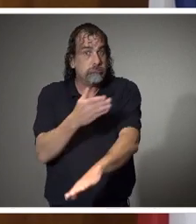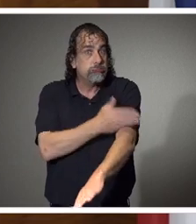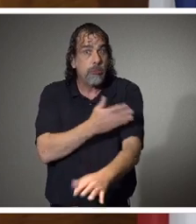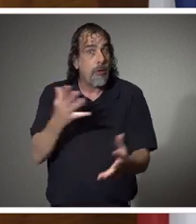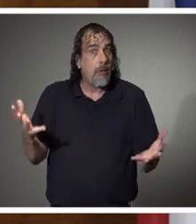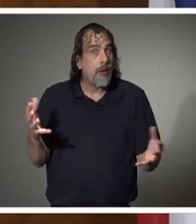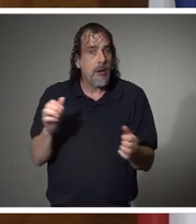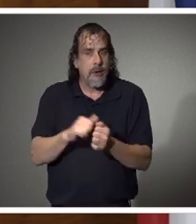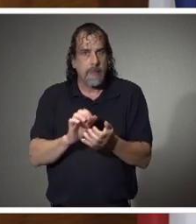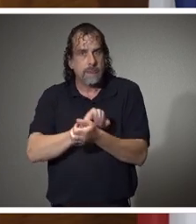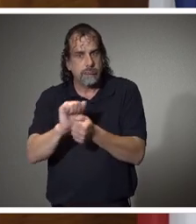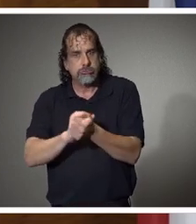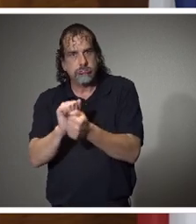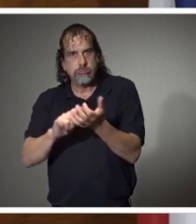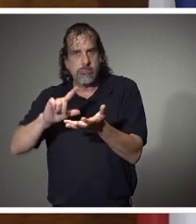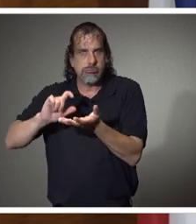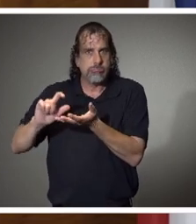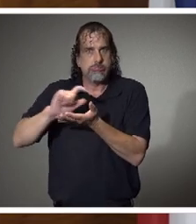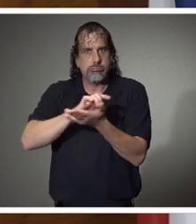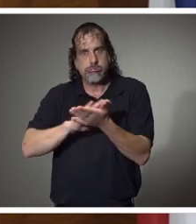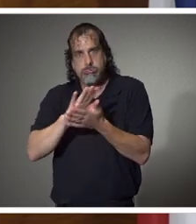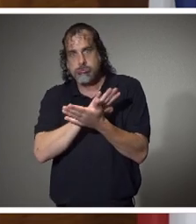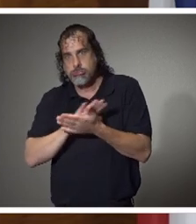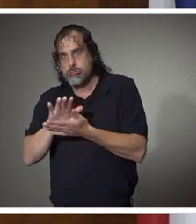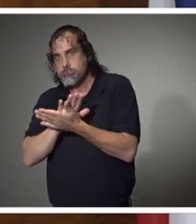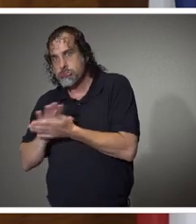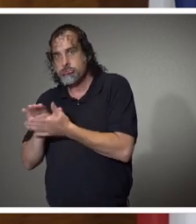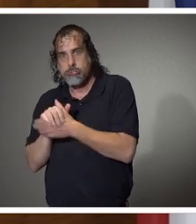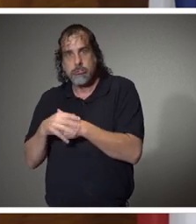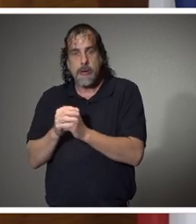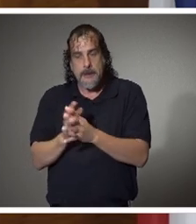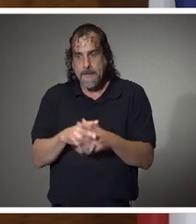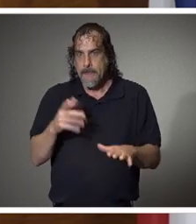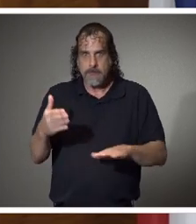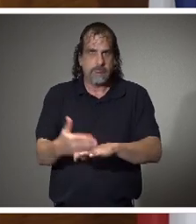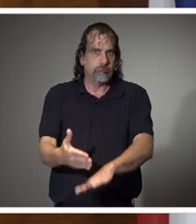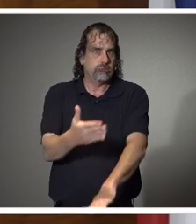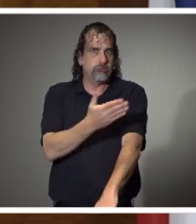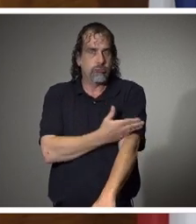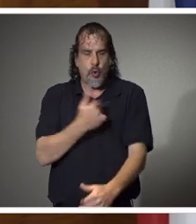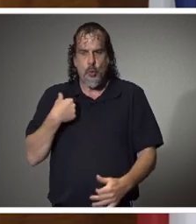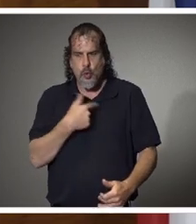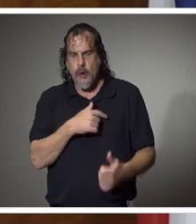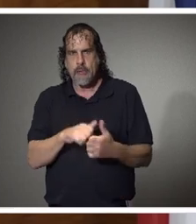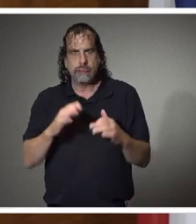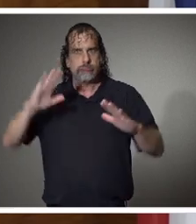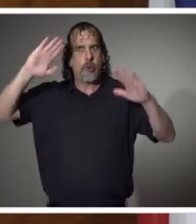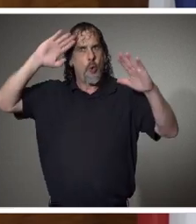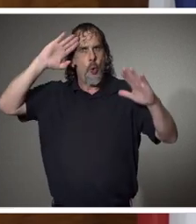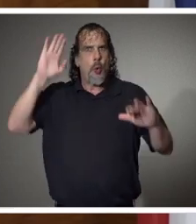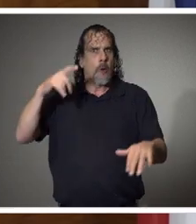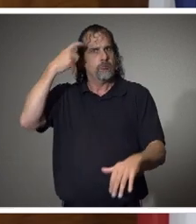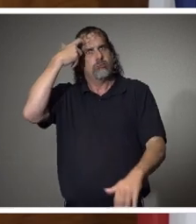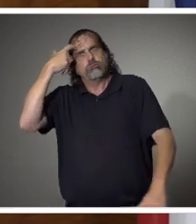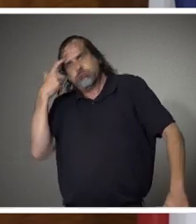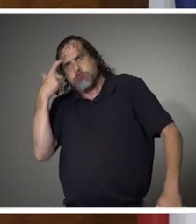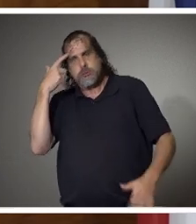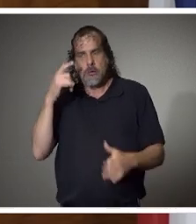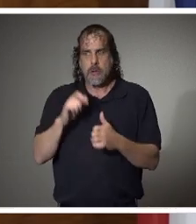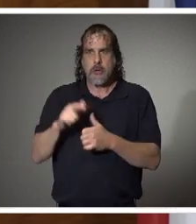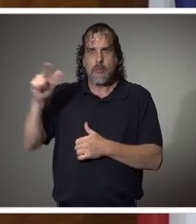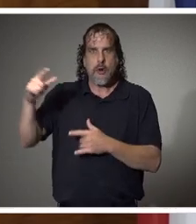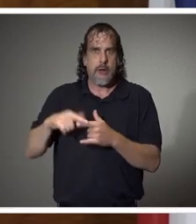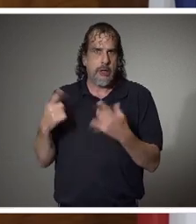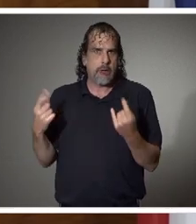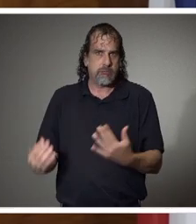with using hand sanitizer and with washing our hands. I think that we are definitely aware of the effects of the virus,